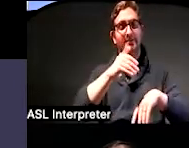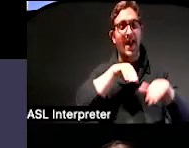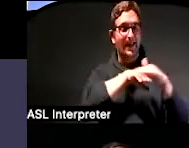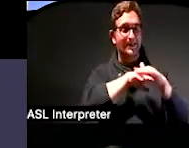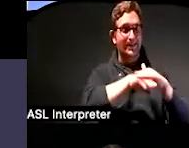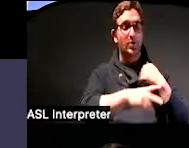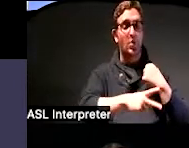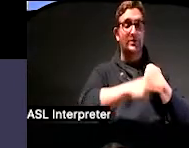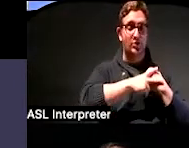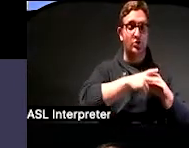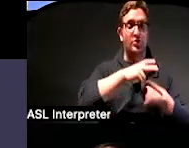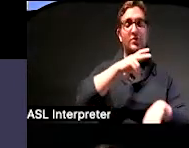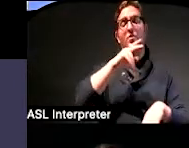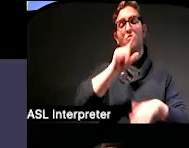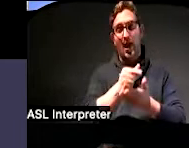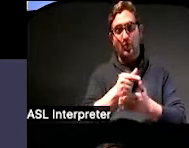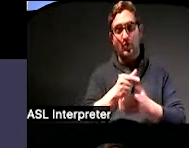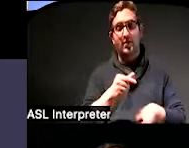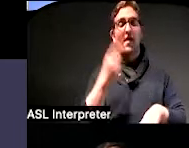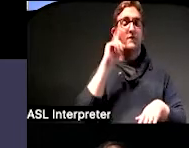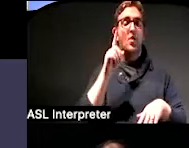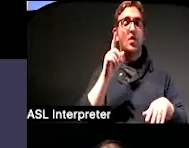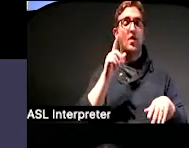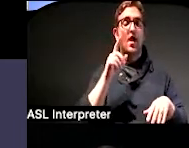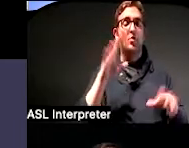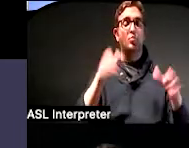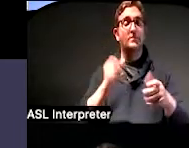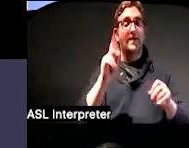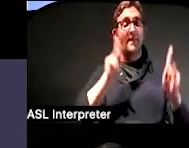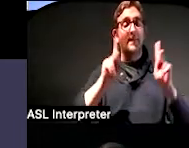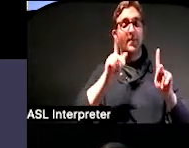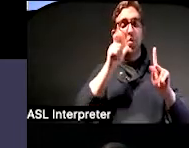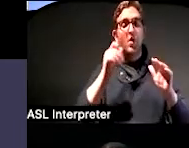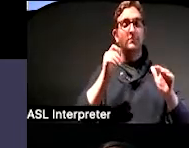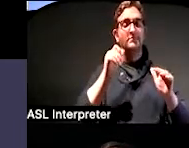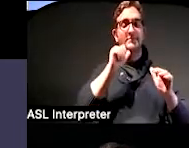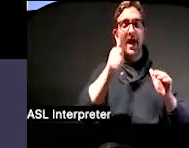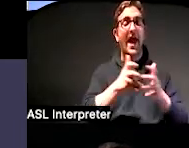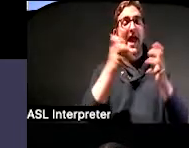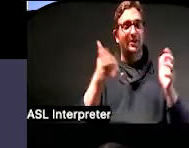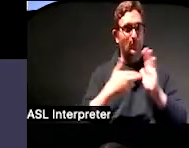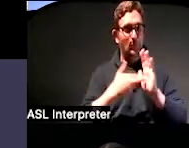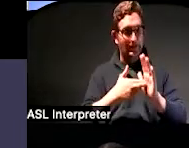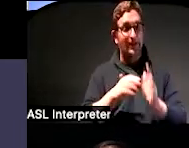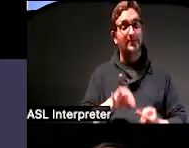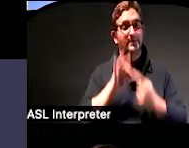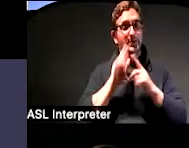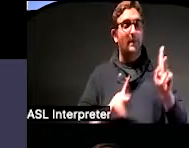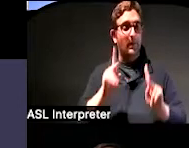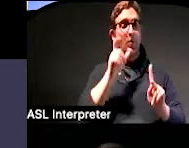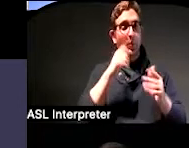retention, graduation for underrepresented populations, especially those who have disabilities. And those